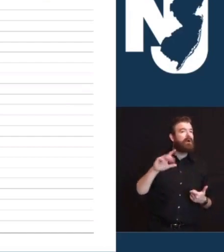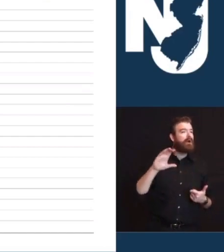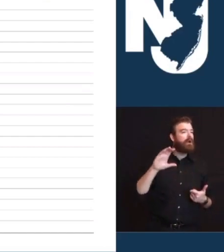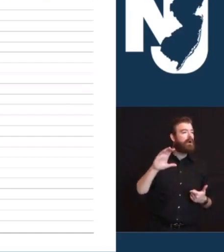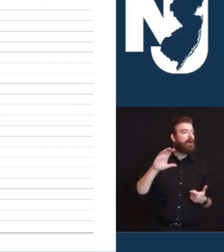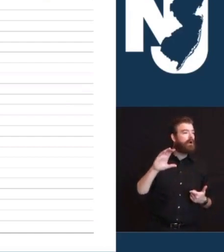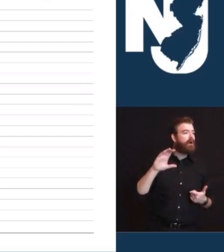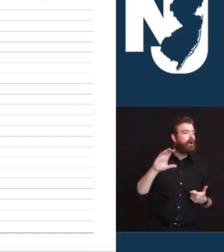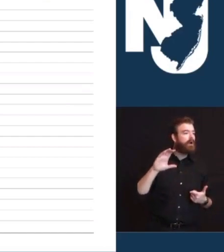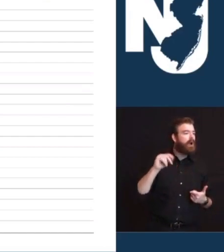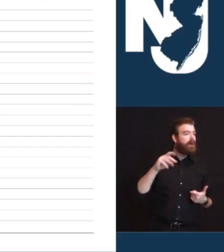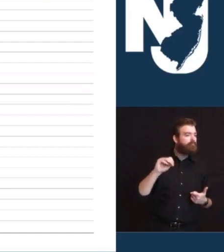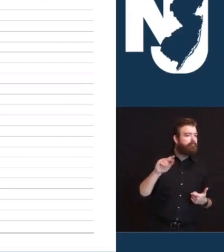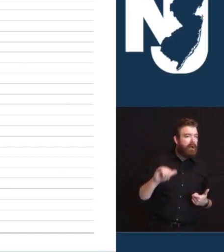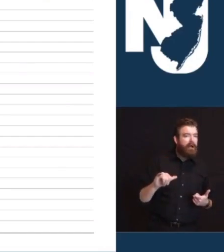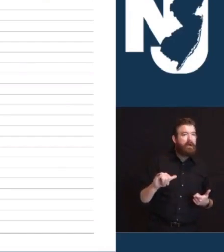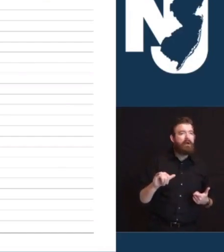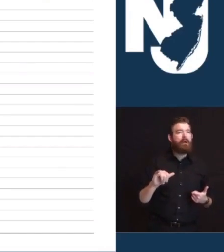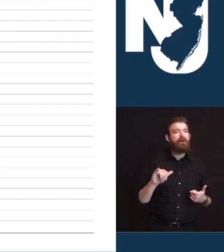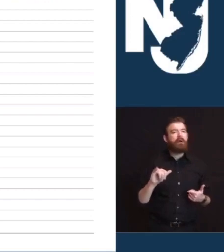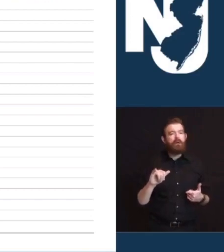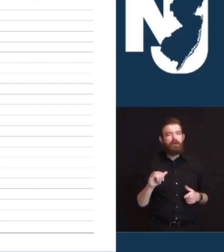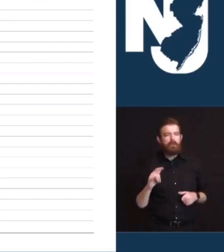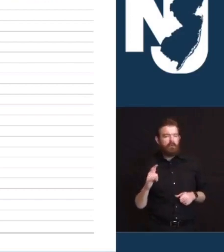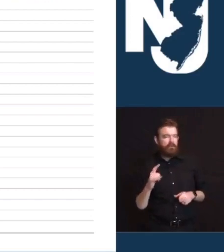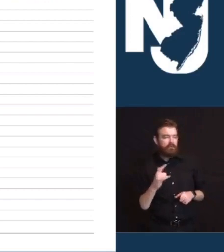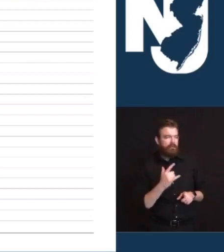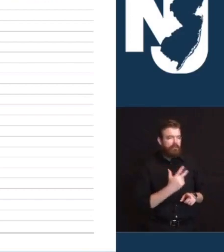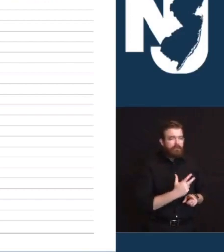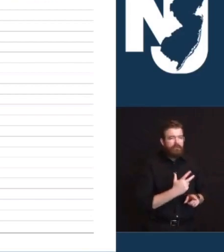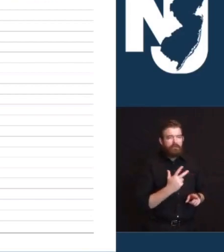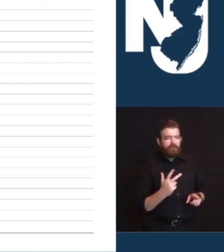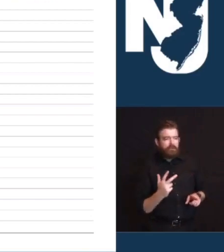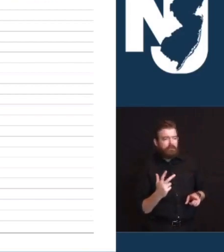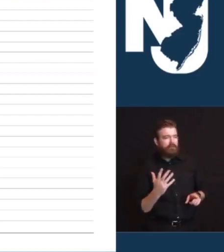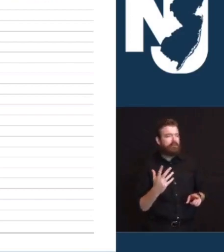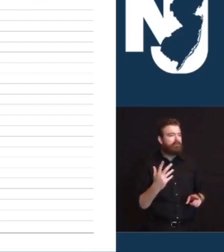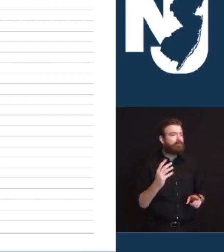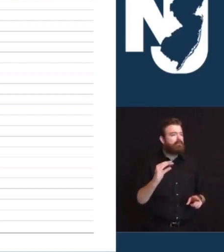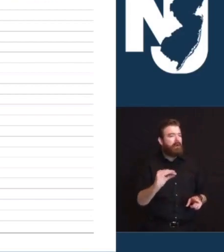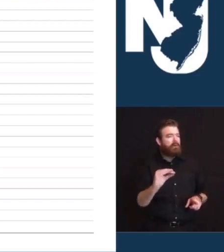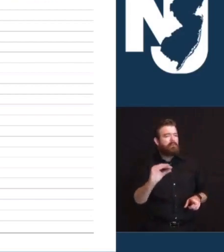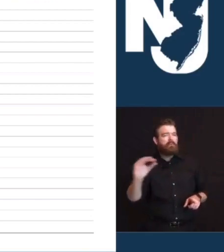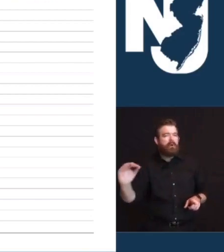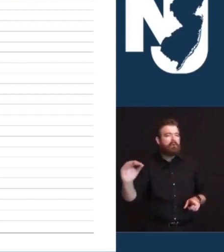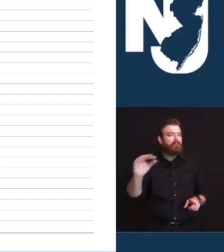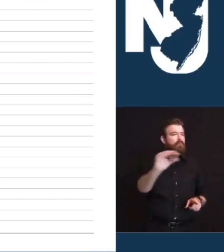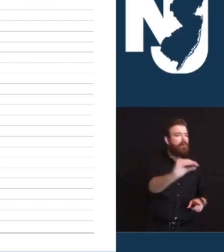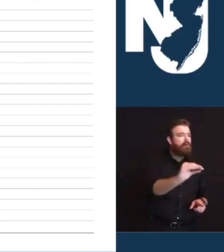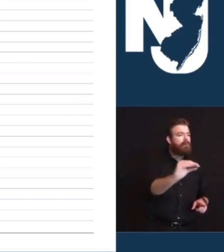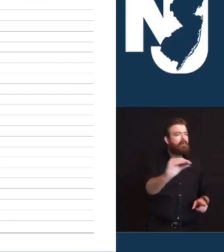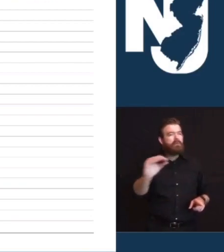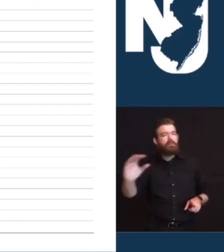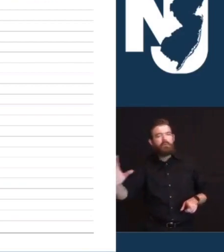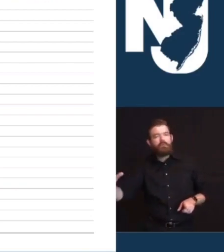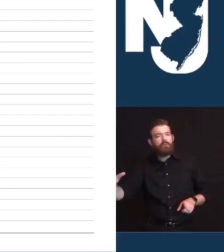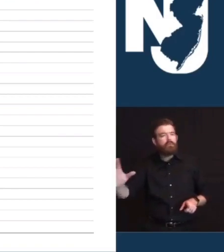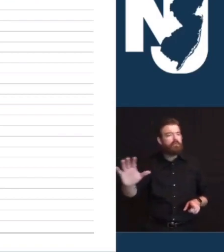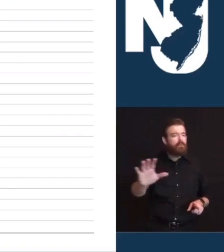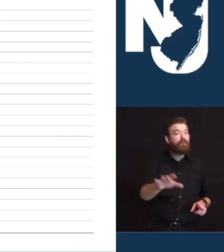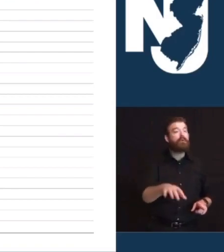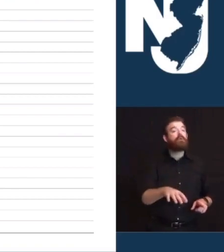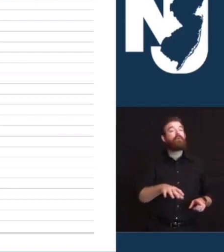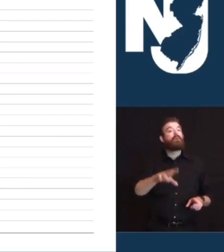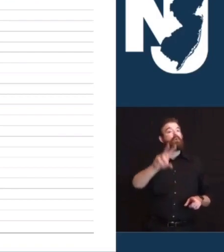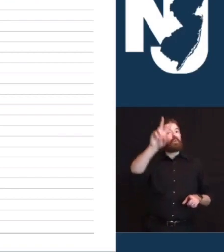either 0, 1, or 2. And I remind folks that that's 22 buildings out of over